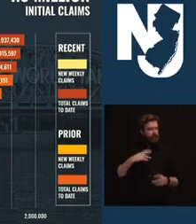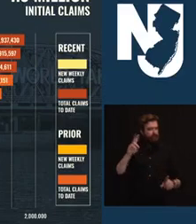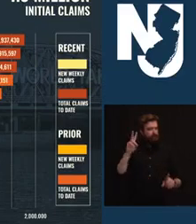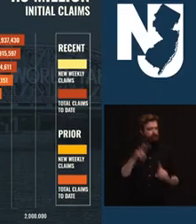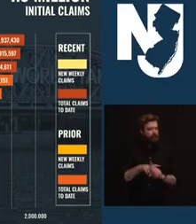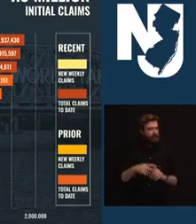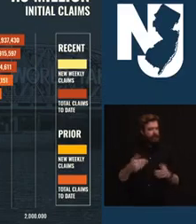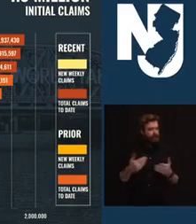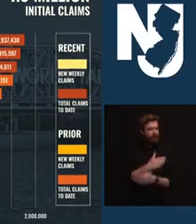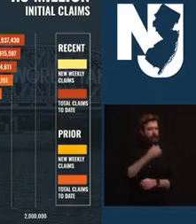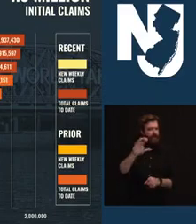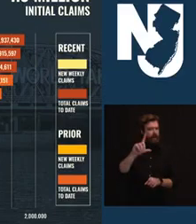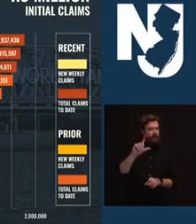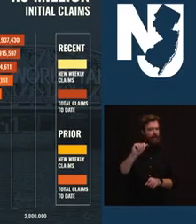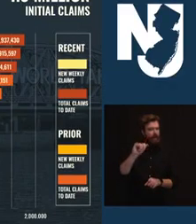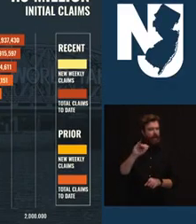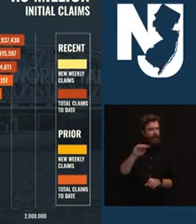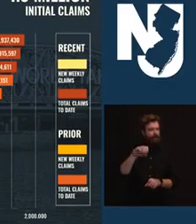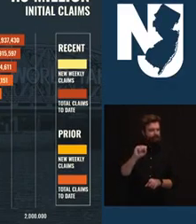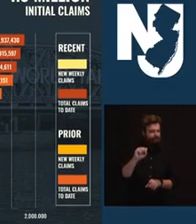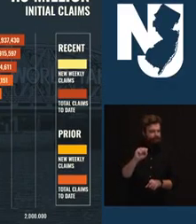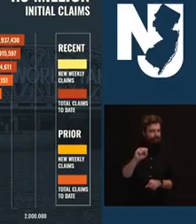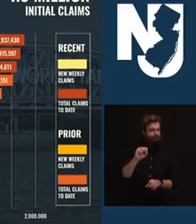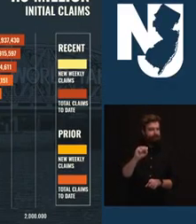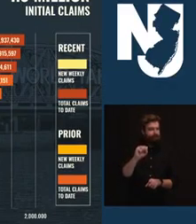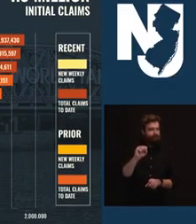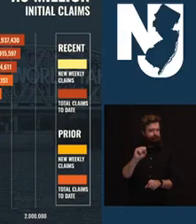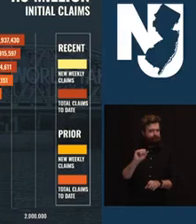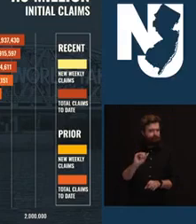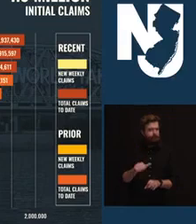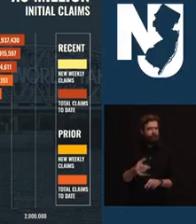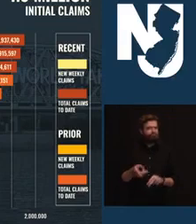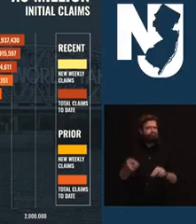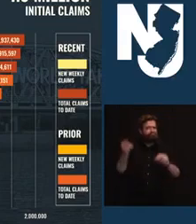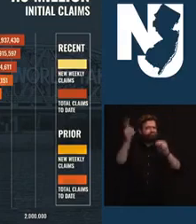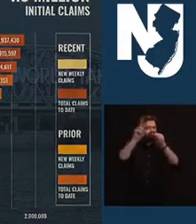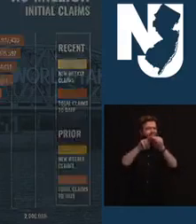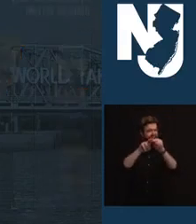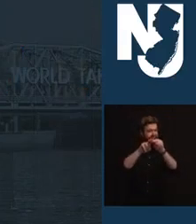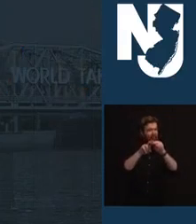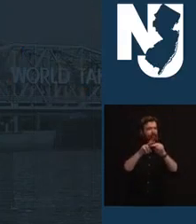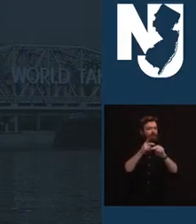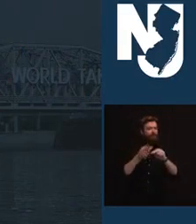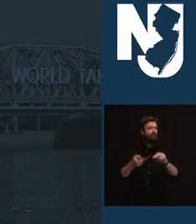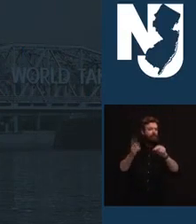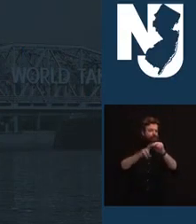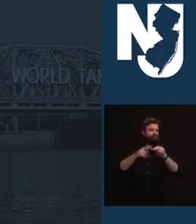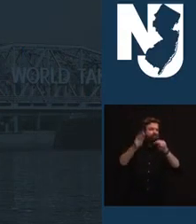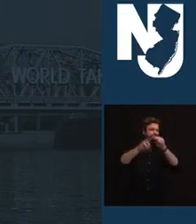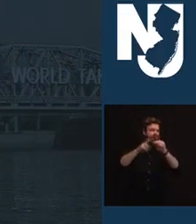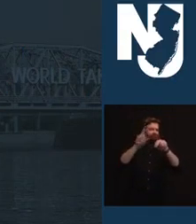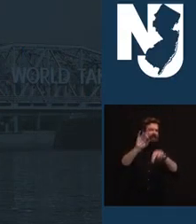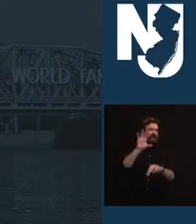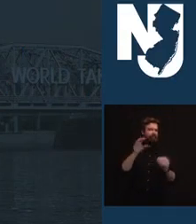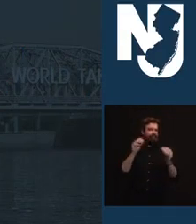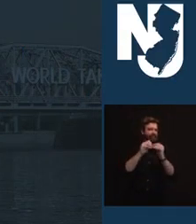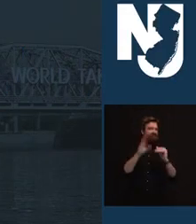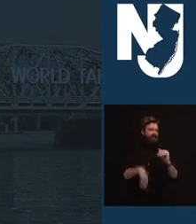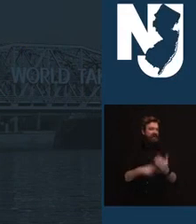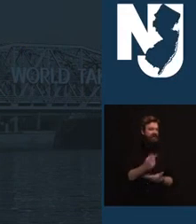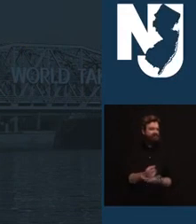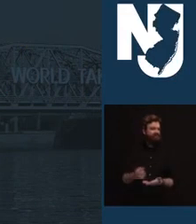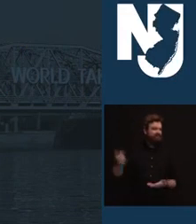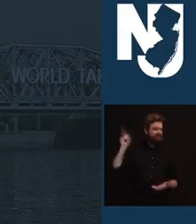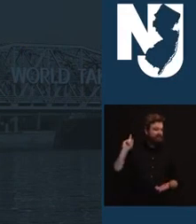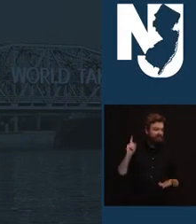of 847 individuals over the prior week. And the department continues to push forward. we were asked